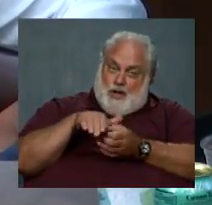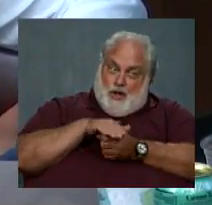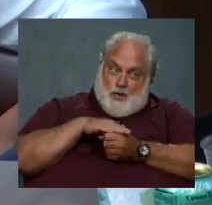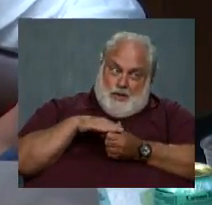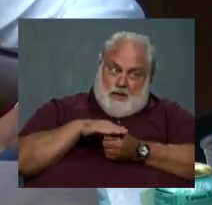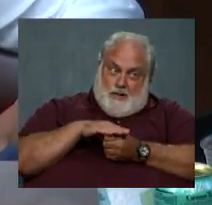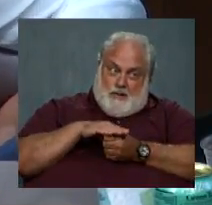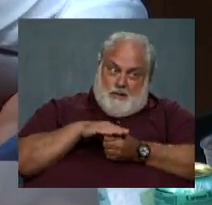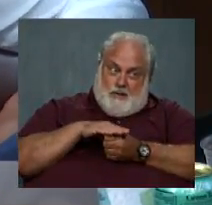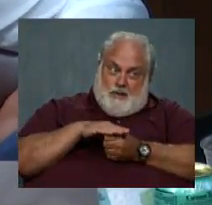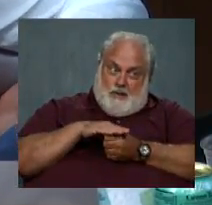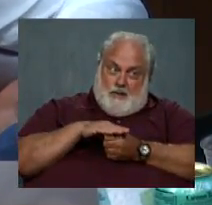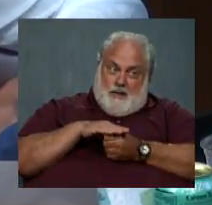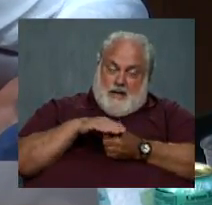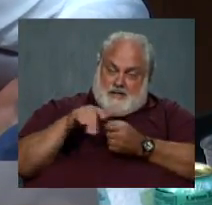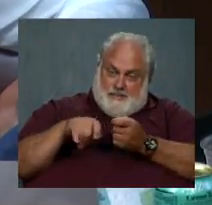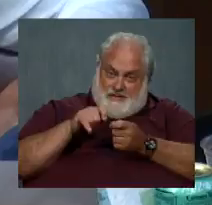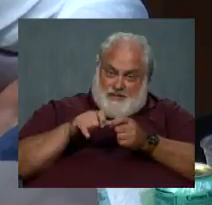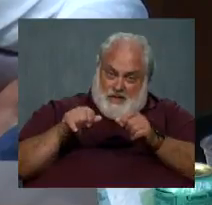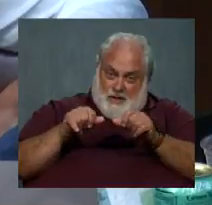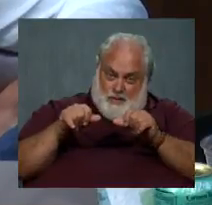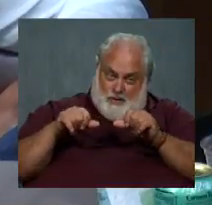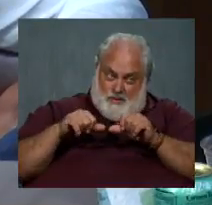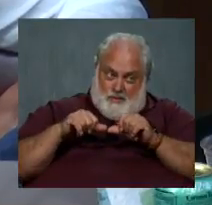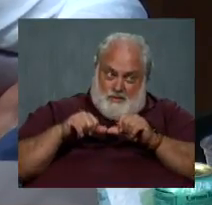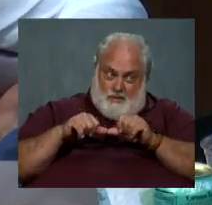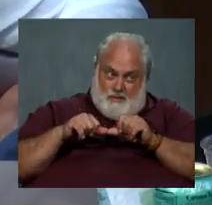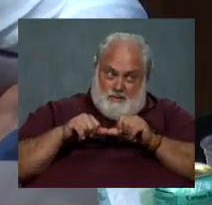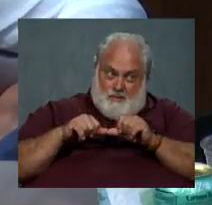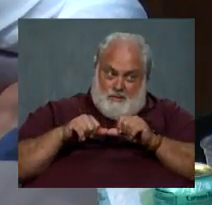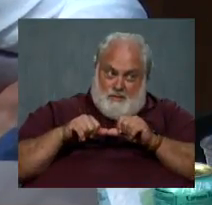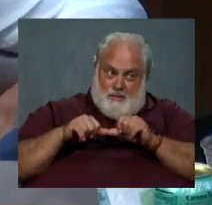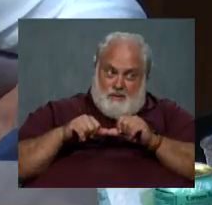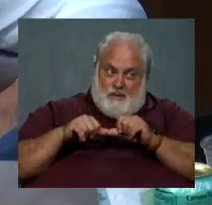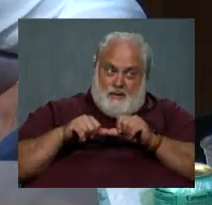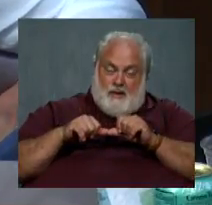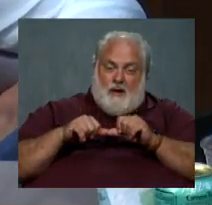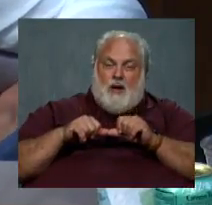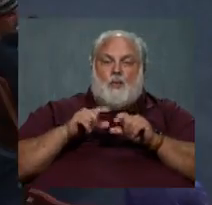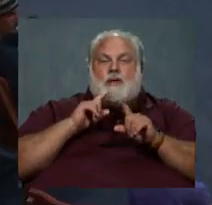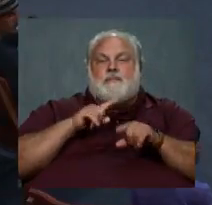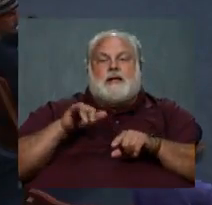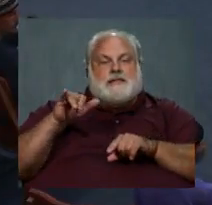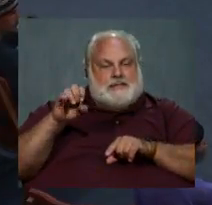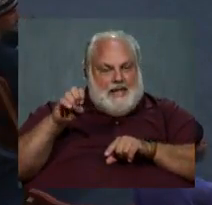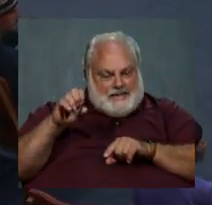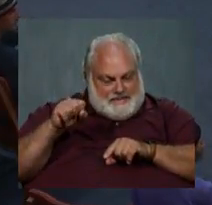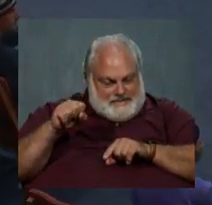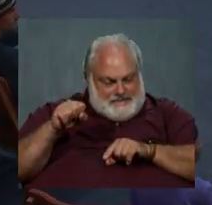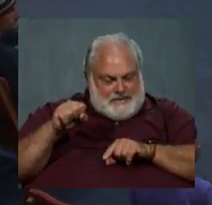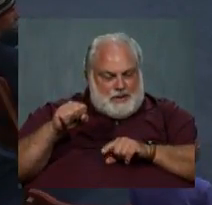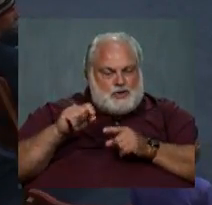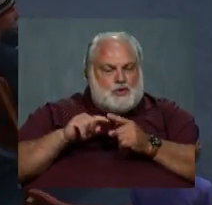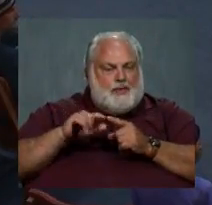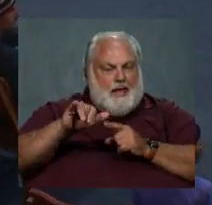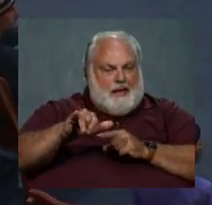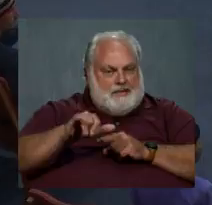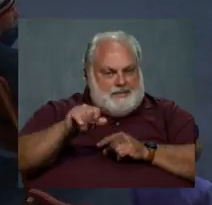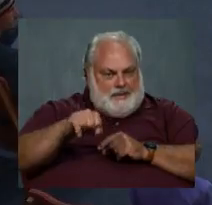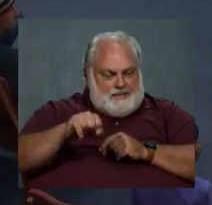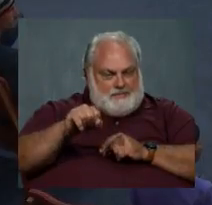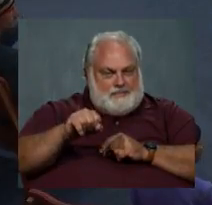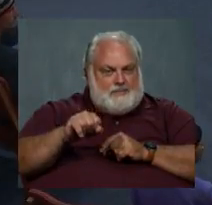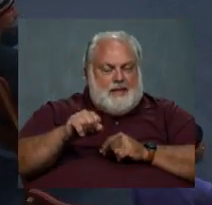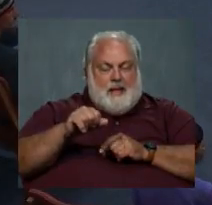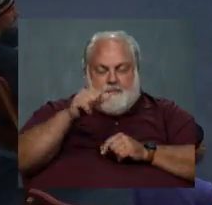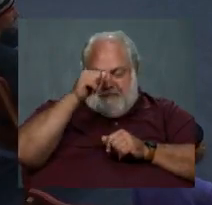correctly. It was on one specific area, if I heard you correctly. Yeah, I'm going to say yes to that. I think